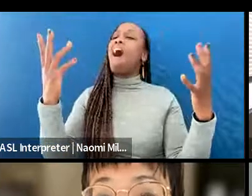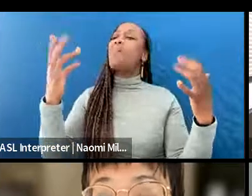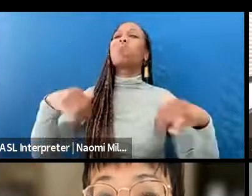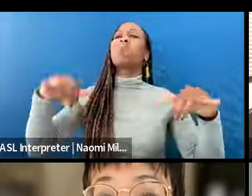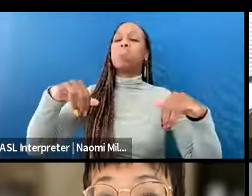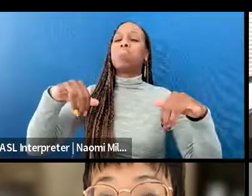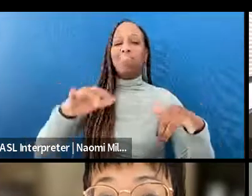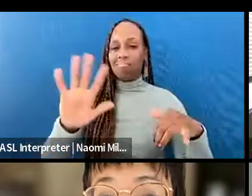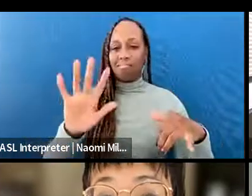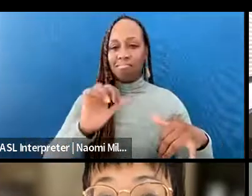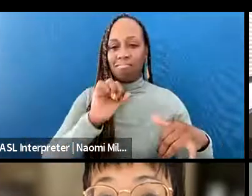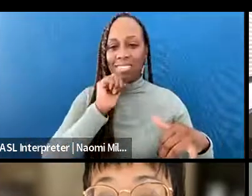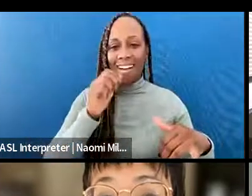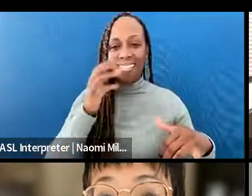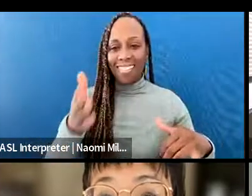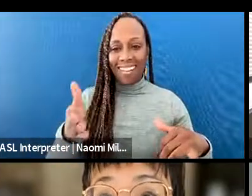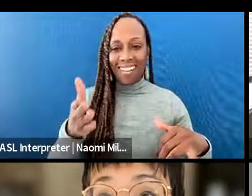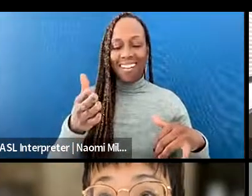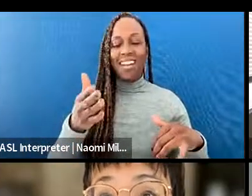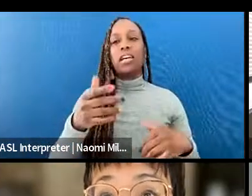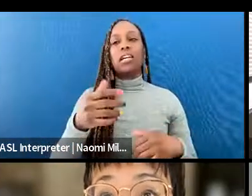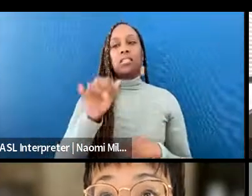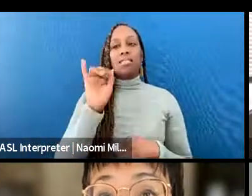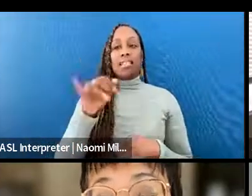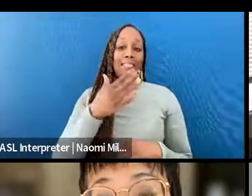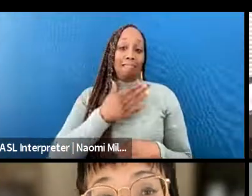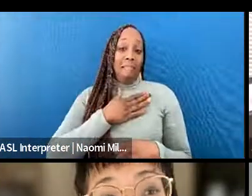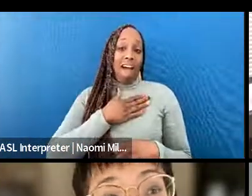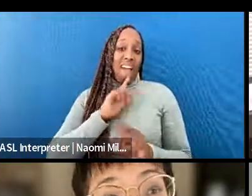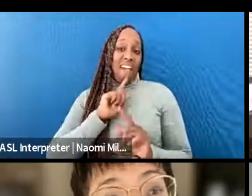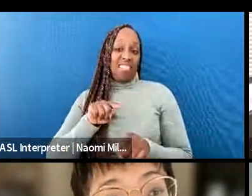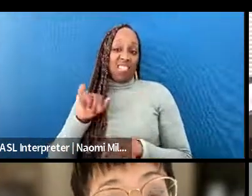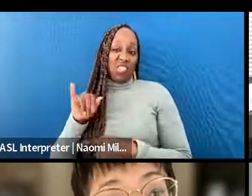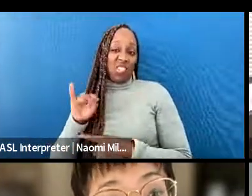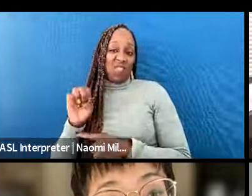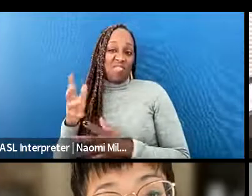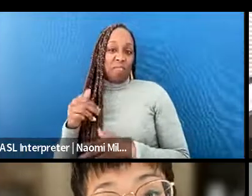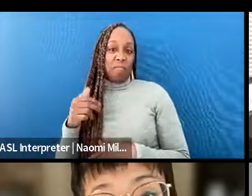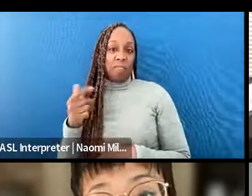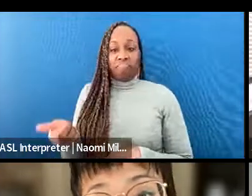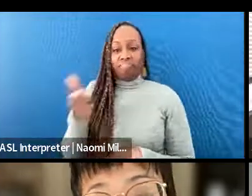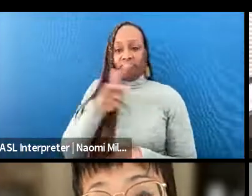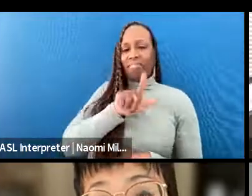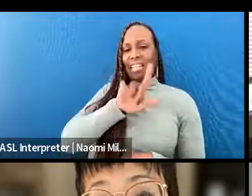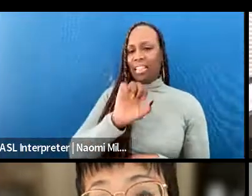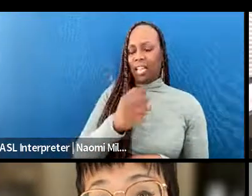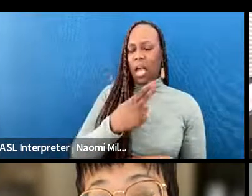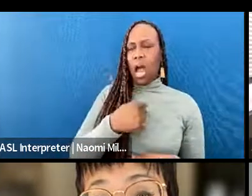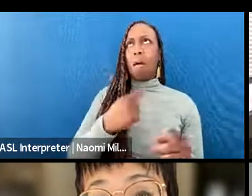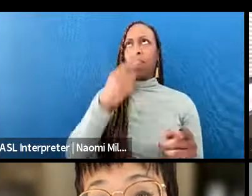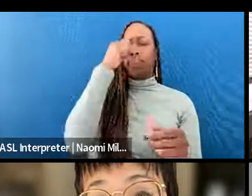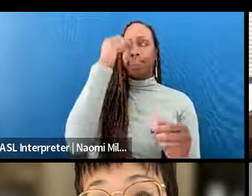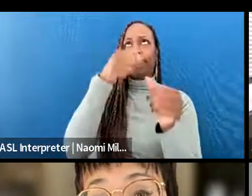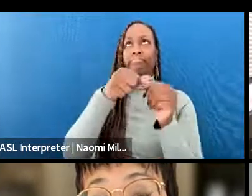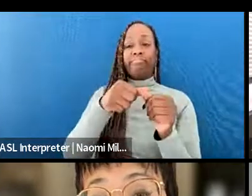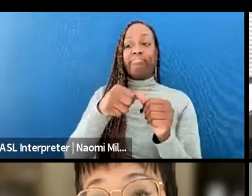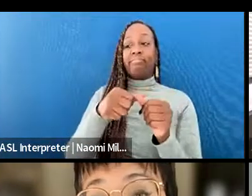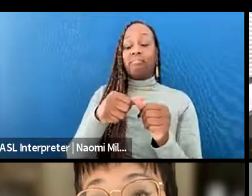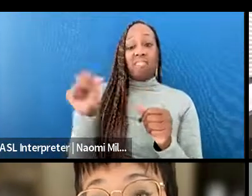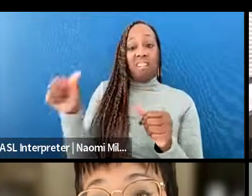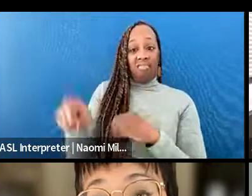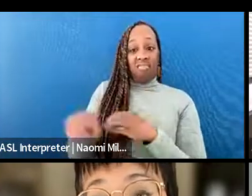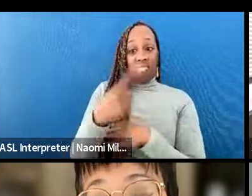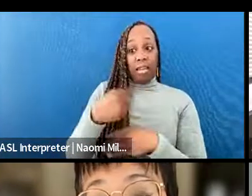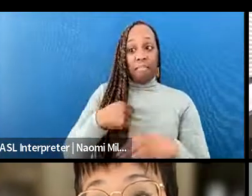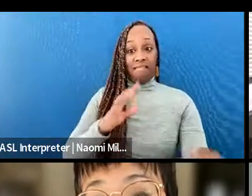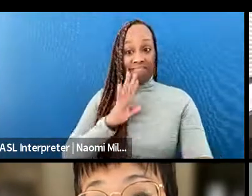exist. So that's I think my answer. I'm reminded of a conversation I had with my 5-year-old the other day. She came